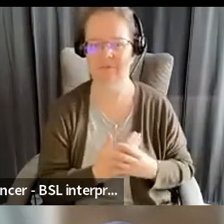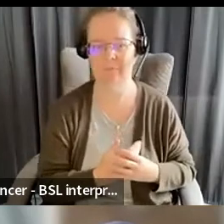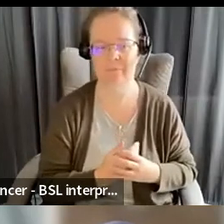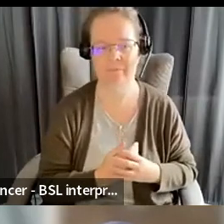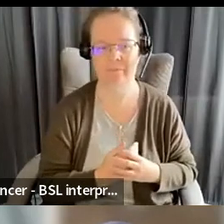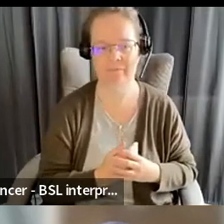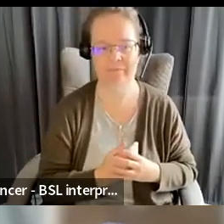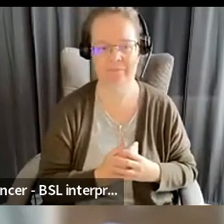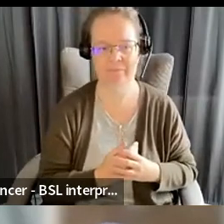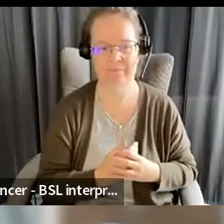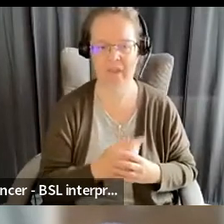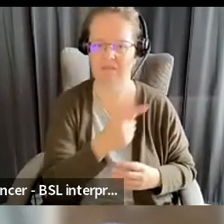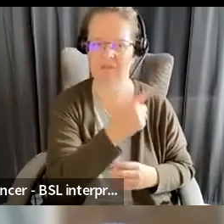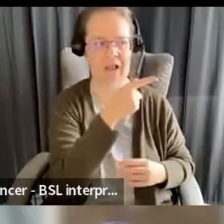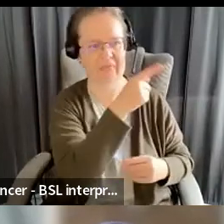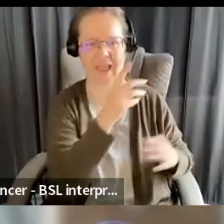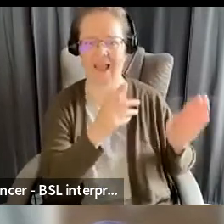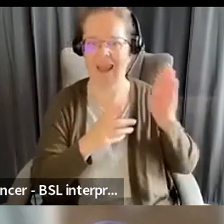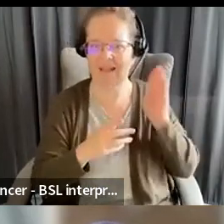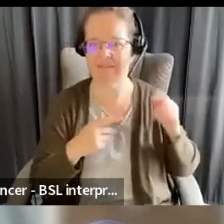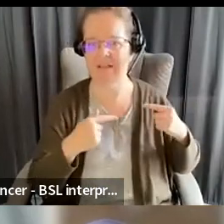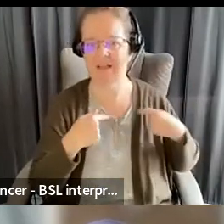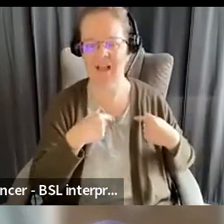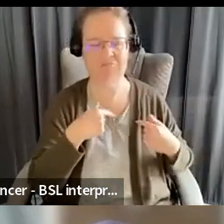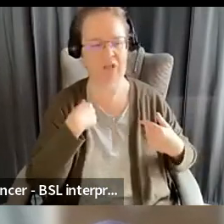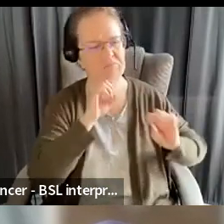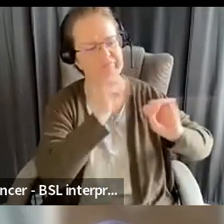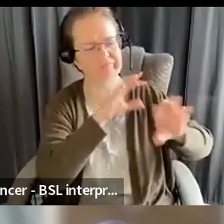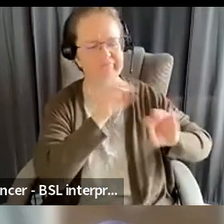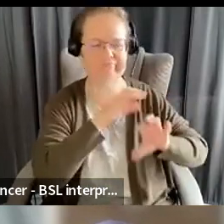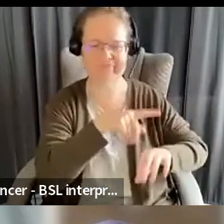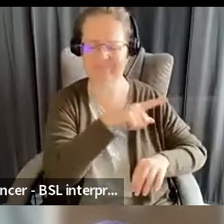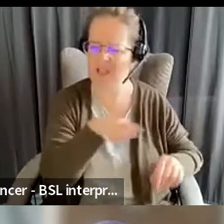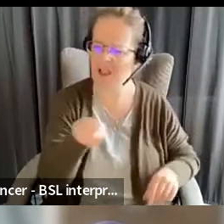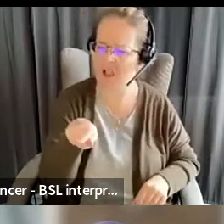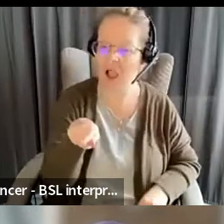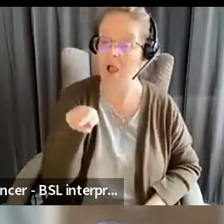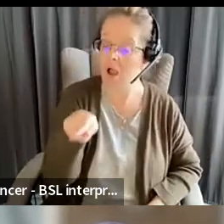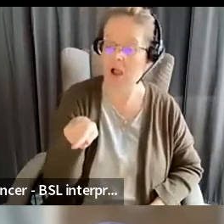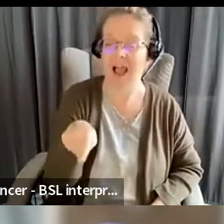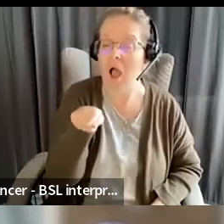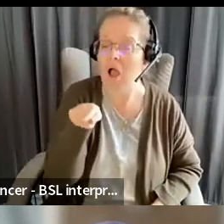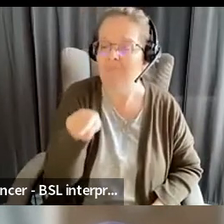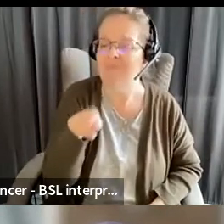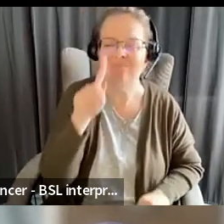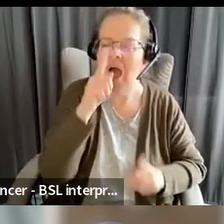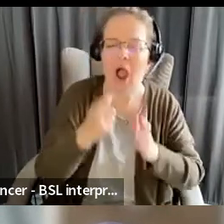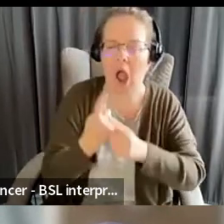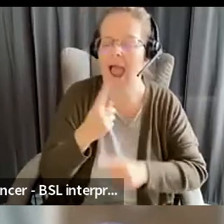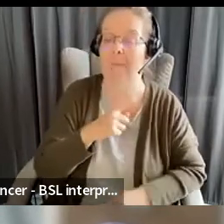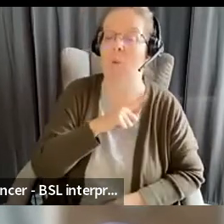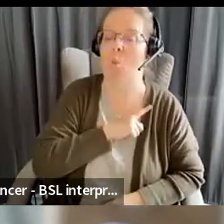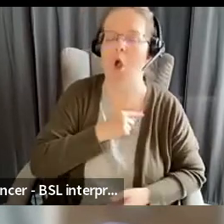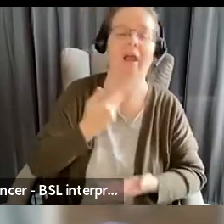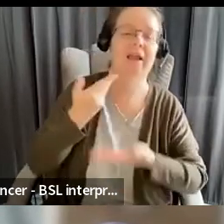they can maybe listen to what we think might be a good idea, or they might tell us why something is or is not happening. So it's a